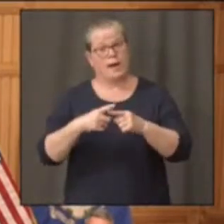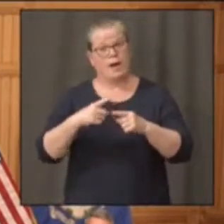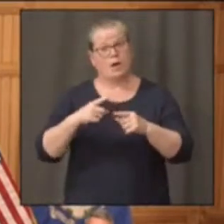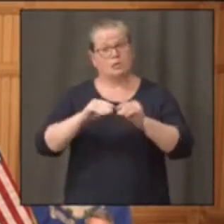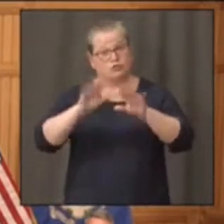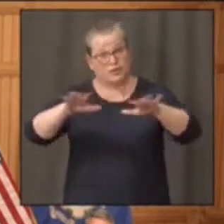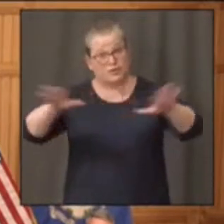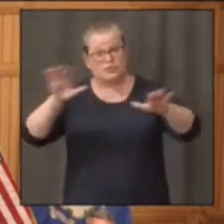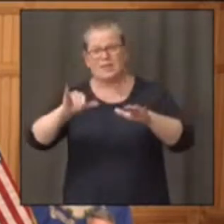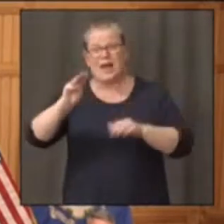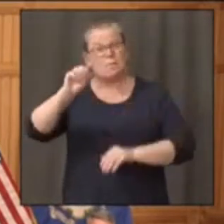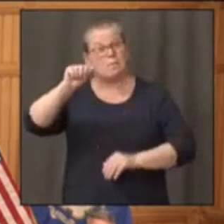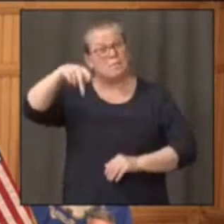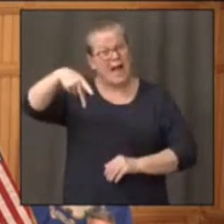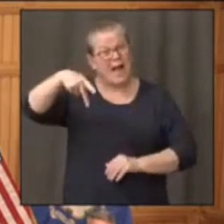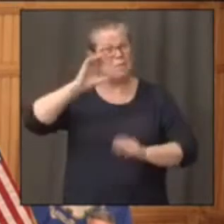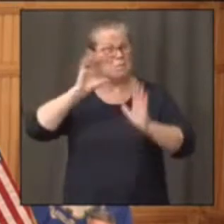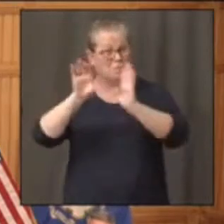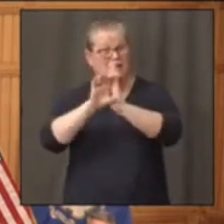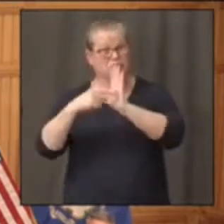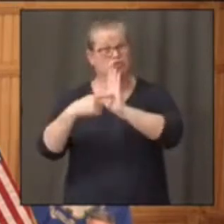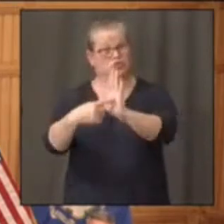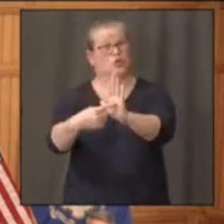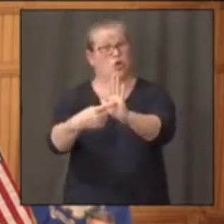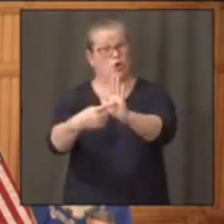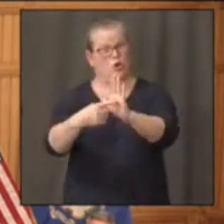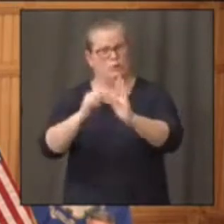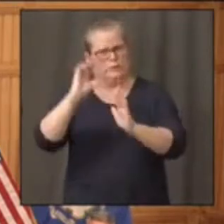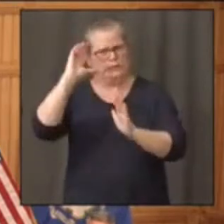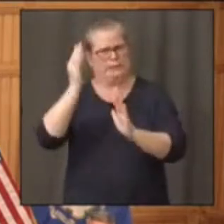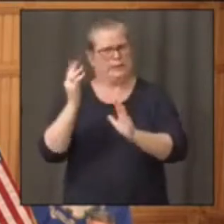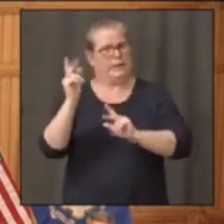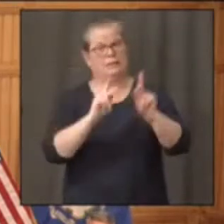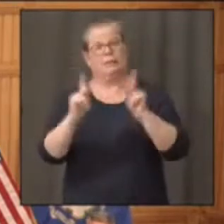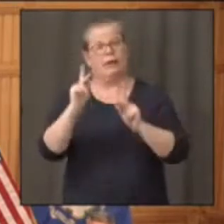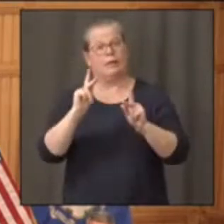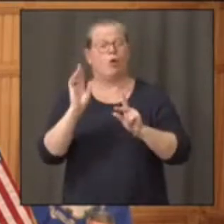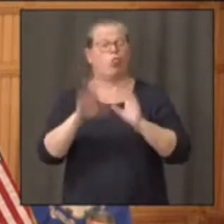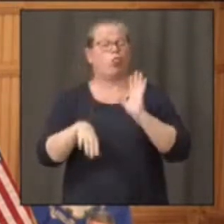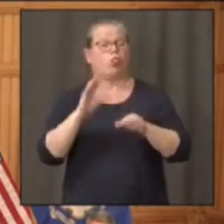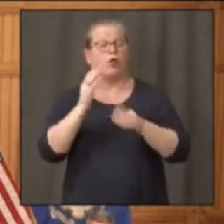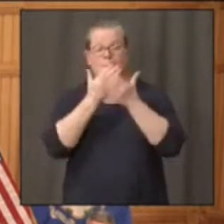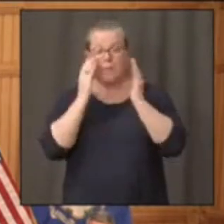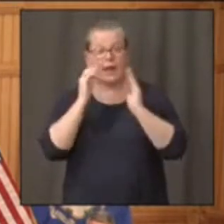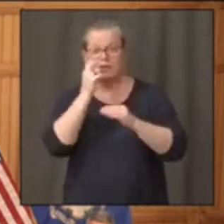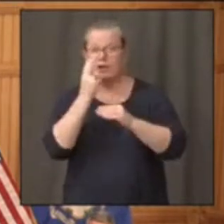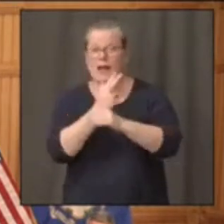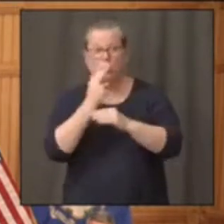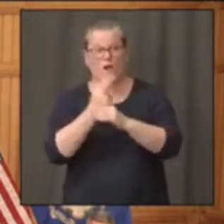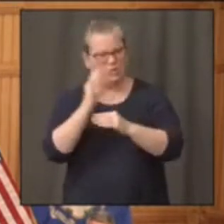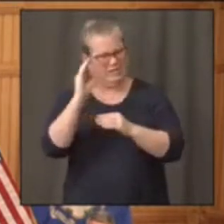It seems to be that people are lax and they're not wearing masks, a lot of people.